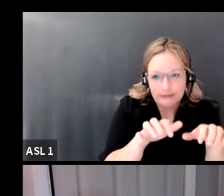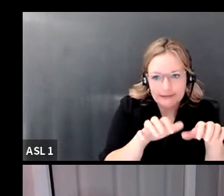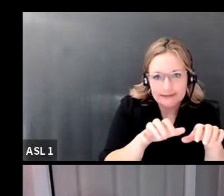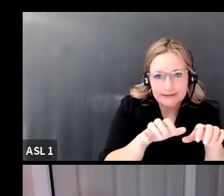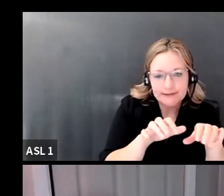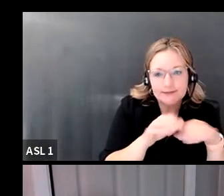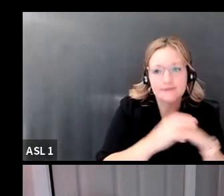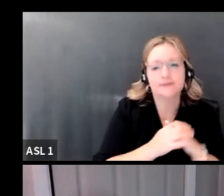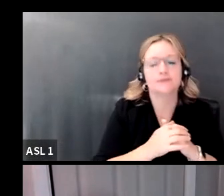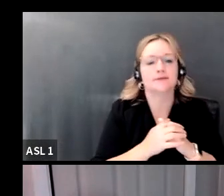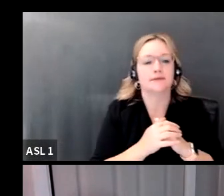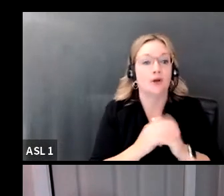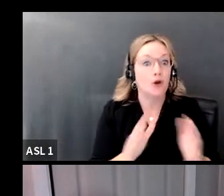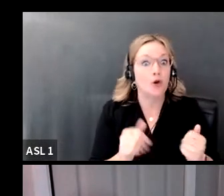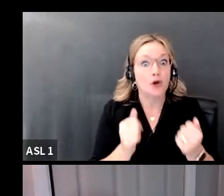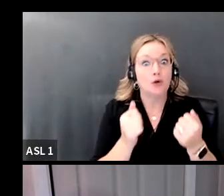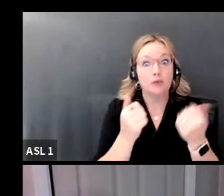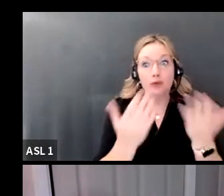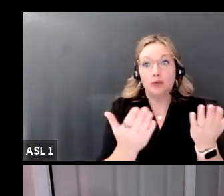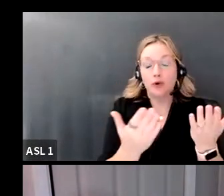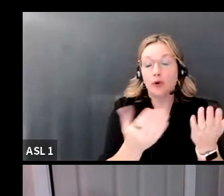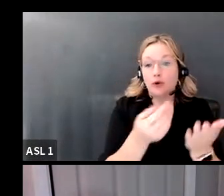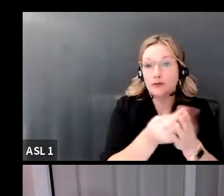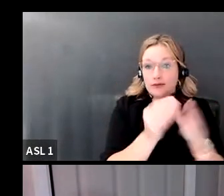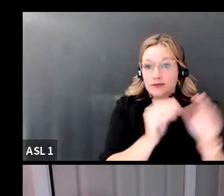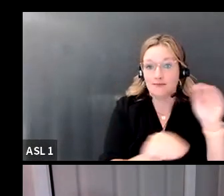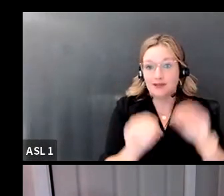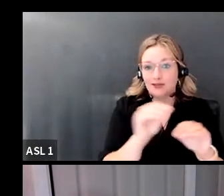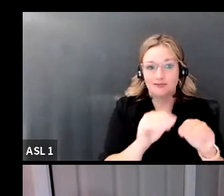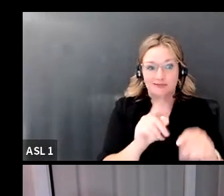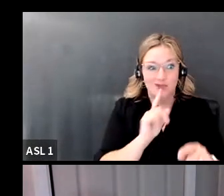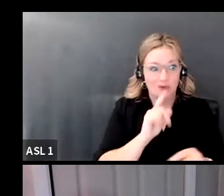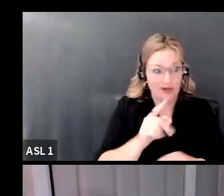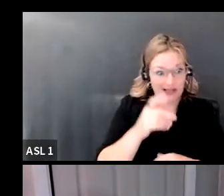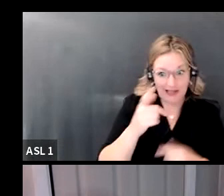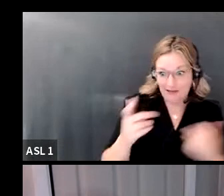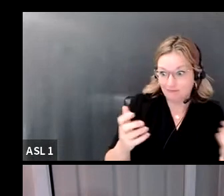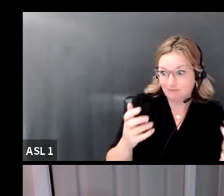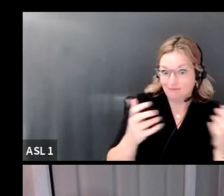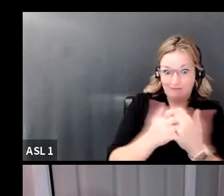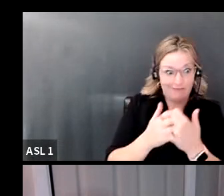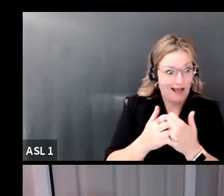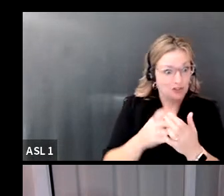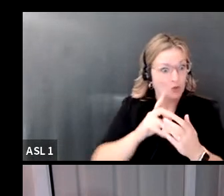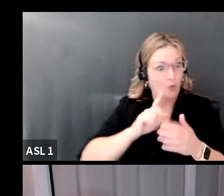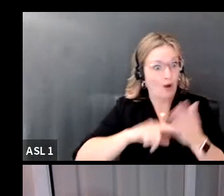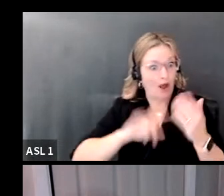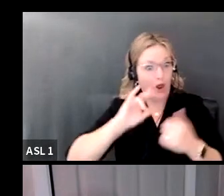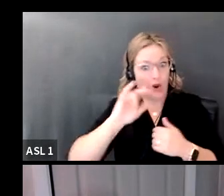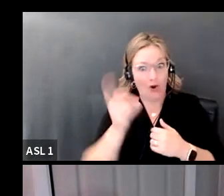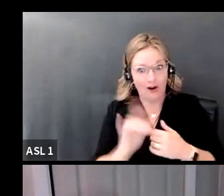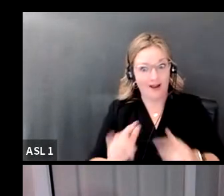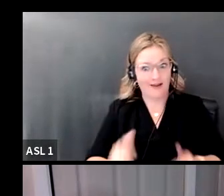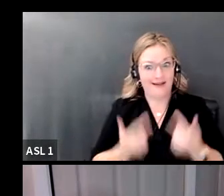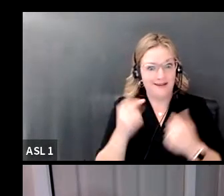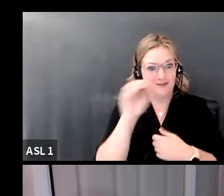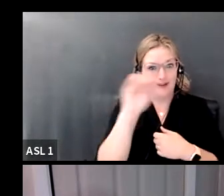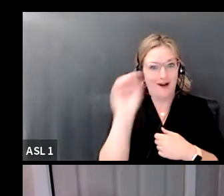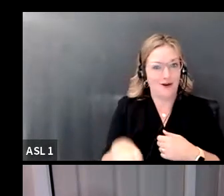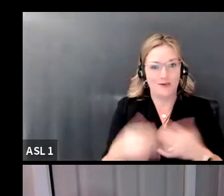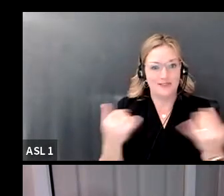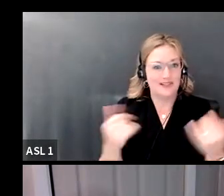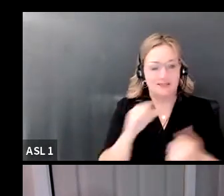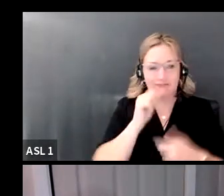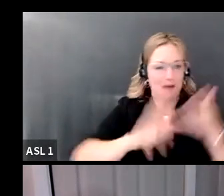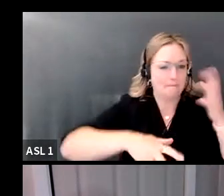the proposed 2022 police budget is cartoonishly out of touch with the reality of living in ottawa today i want to reiterate that we are